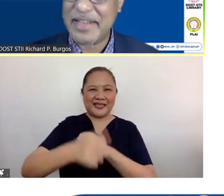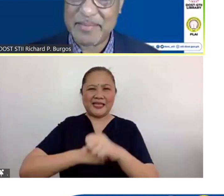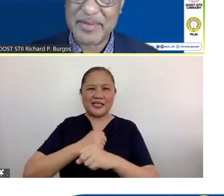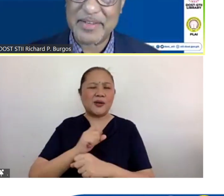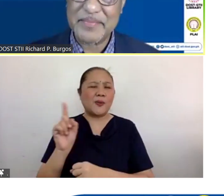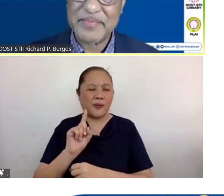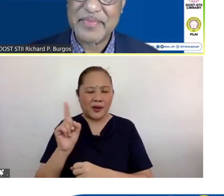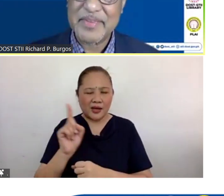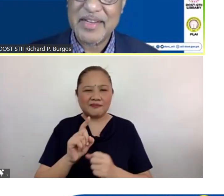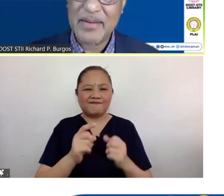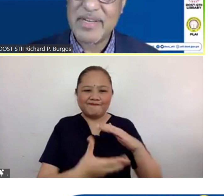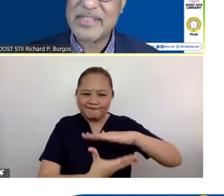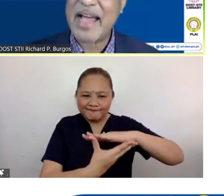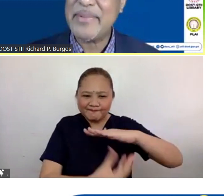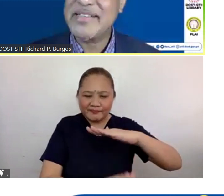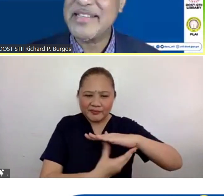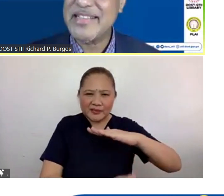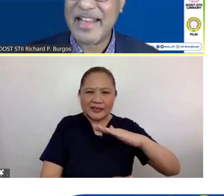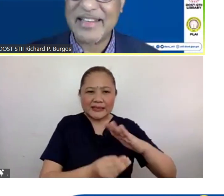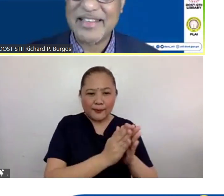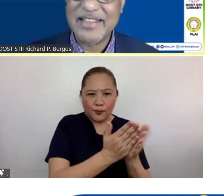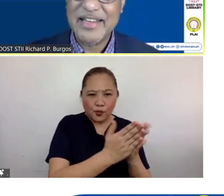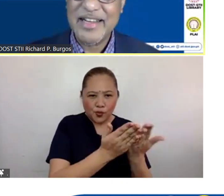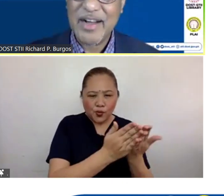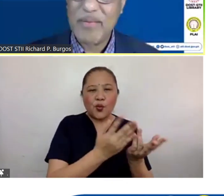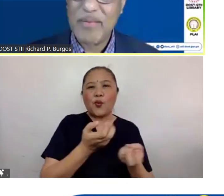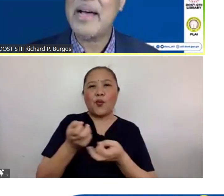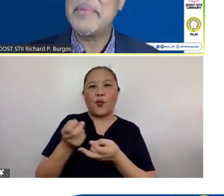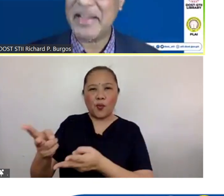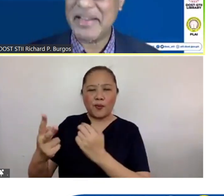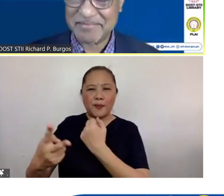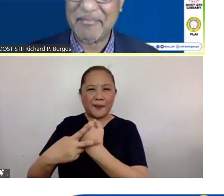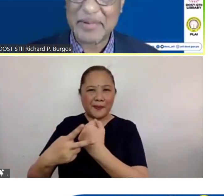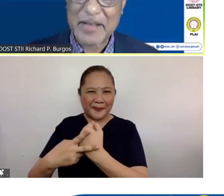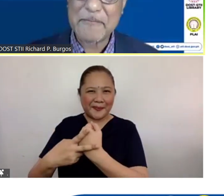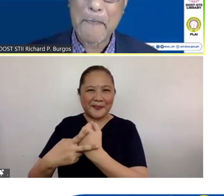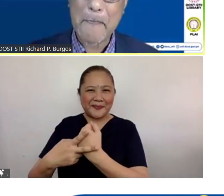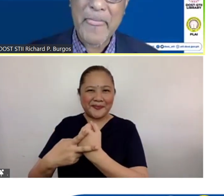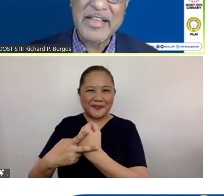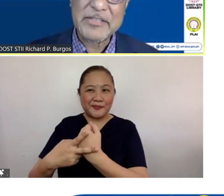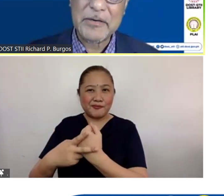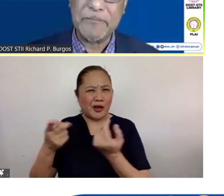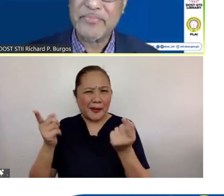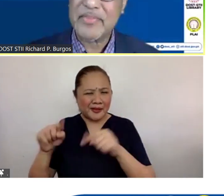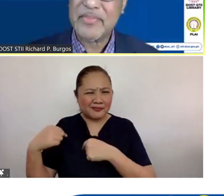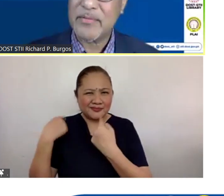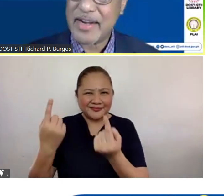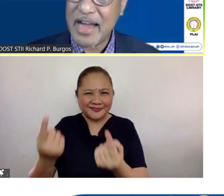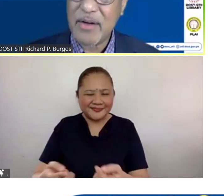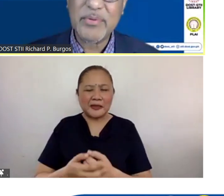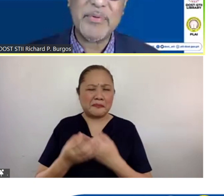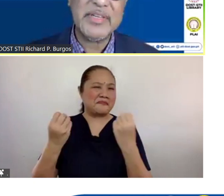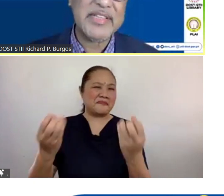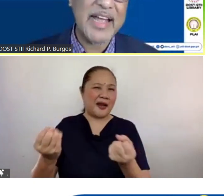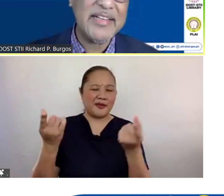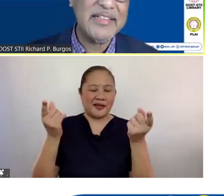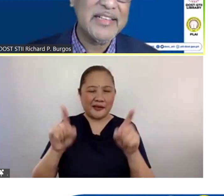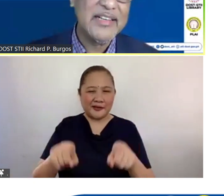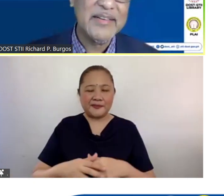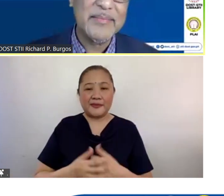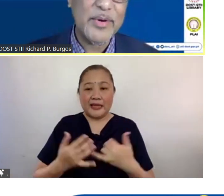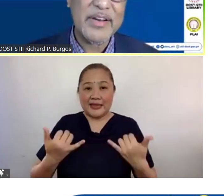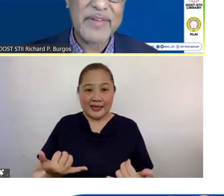physical library. And what has happened since then? O madami rin, okay? So, right now, where we